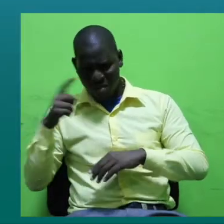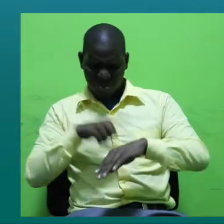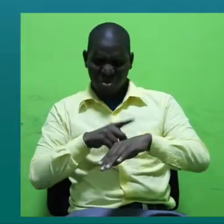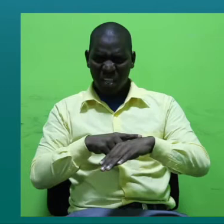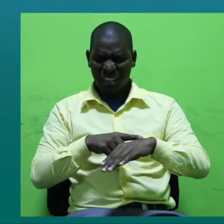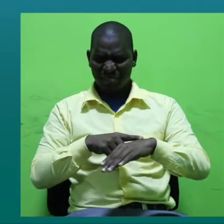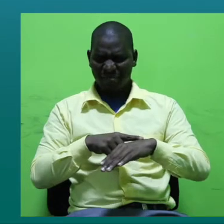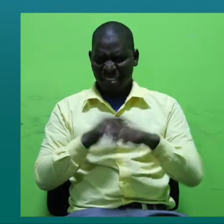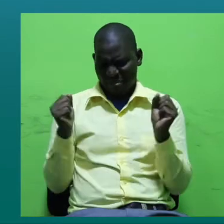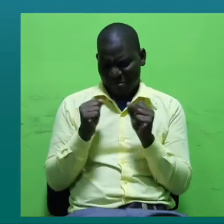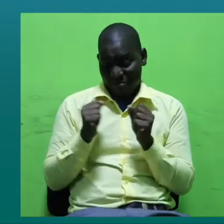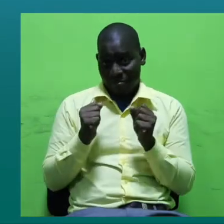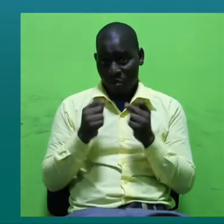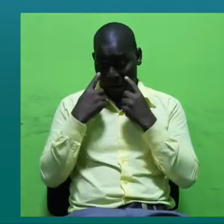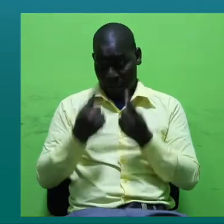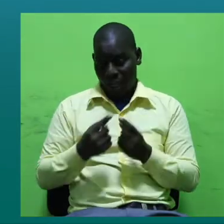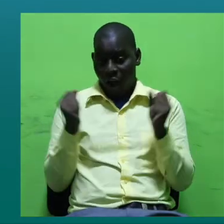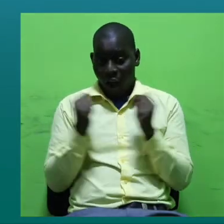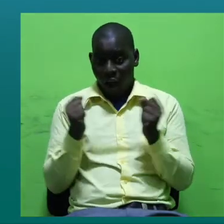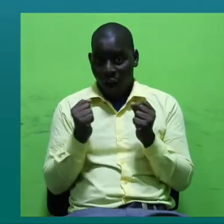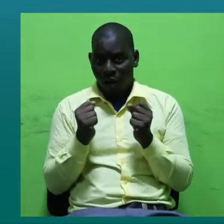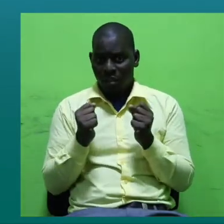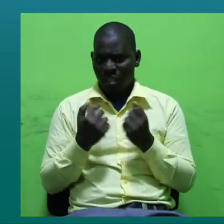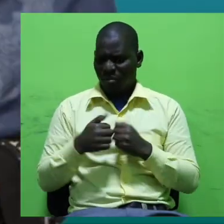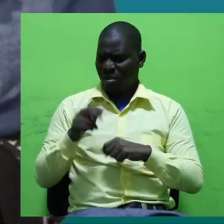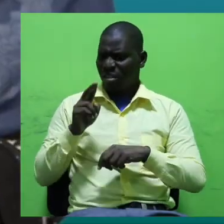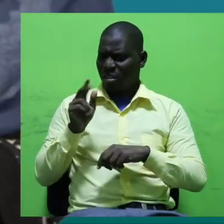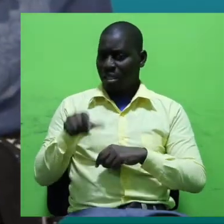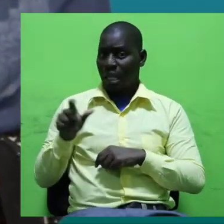technician. The second skill is measurement.